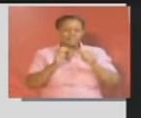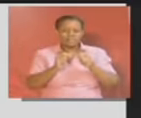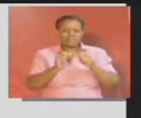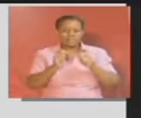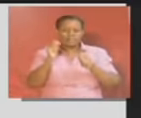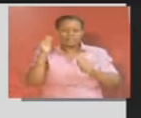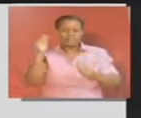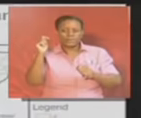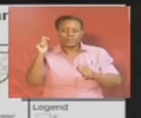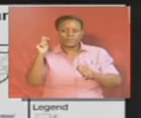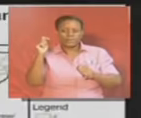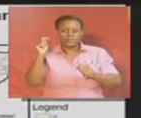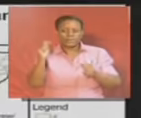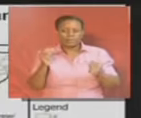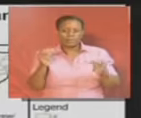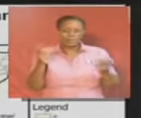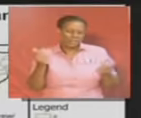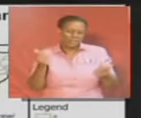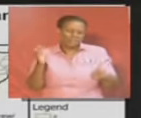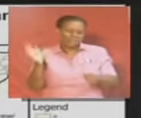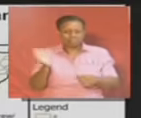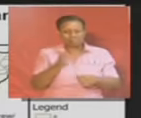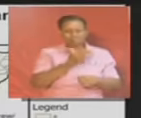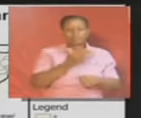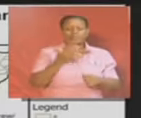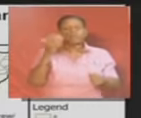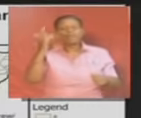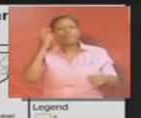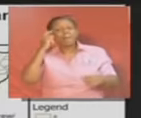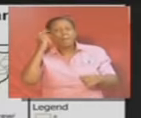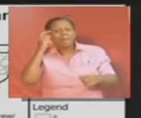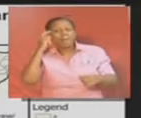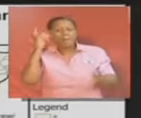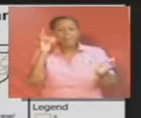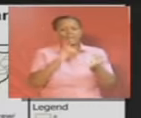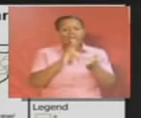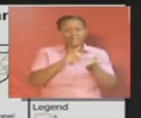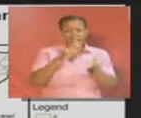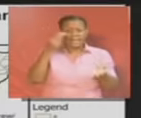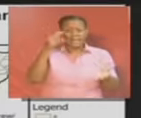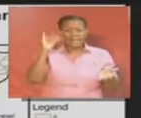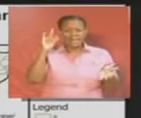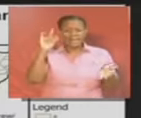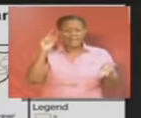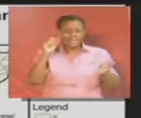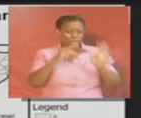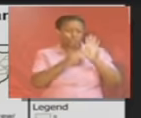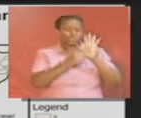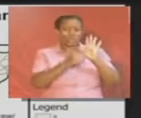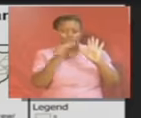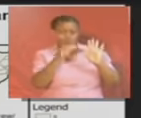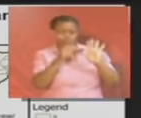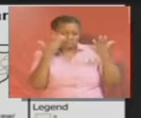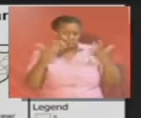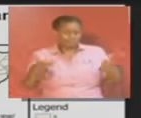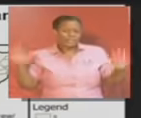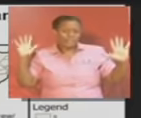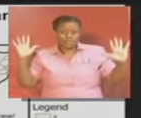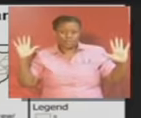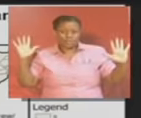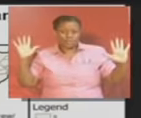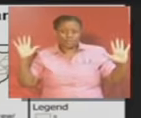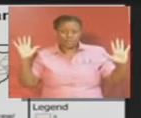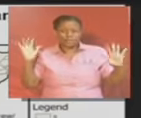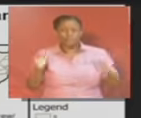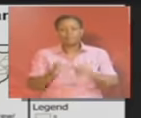which shares with us the map which Dr. Hines shared earlier. Again, we are seeing many more communities now recording cases, while in that